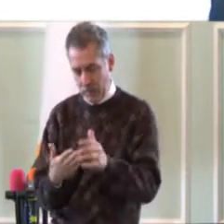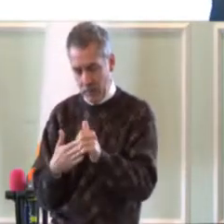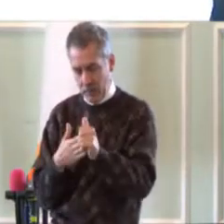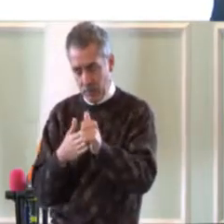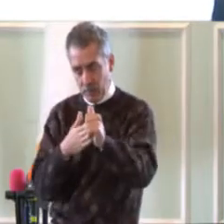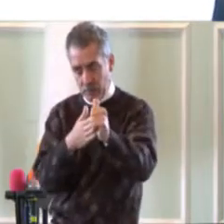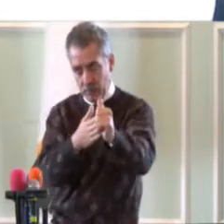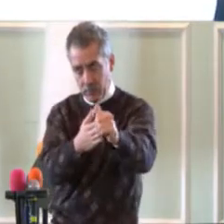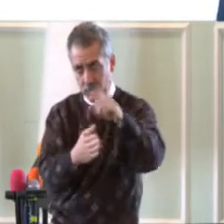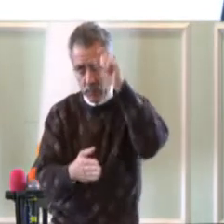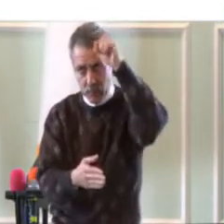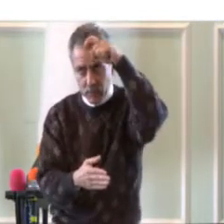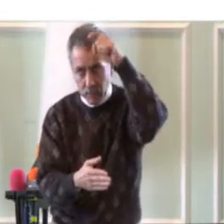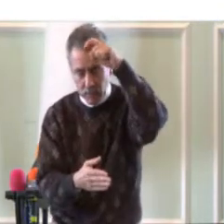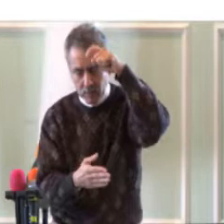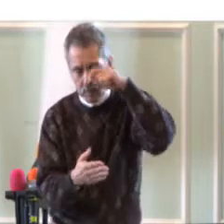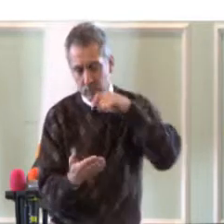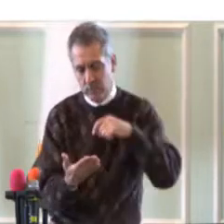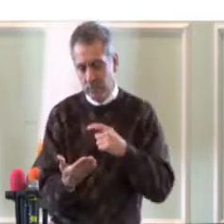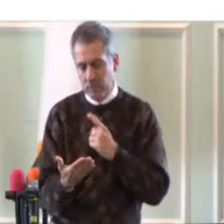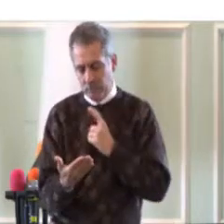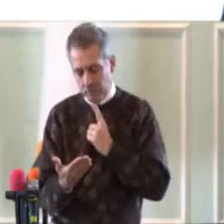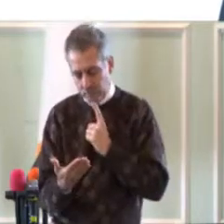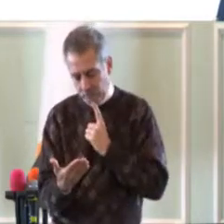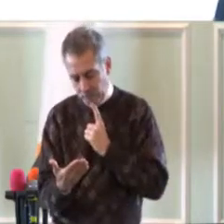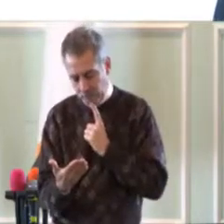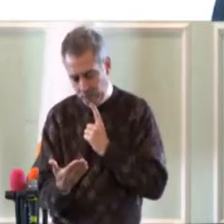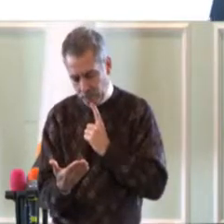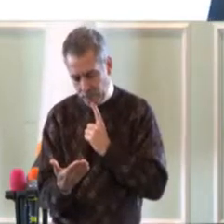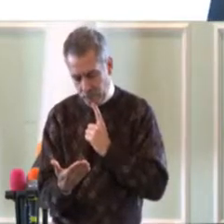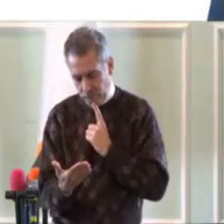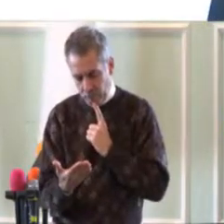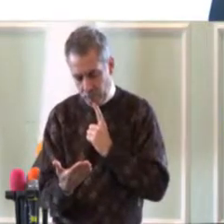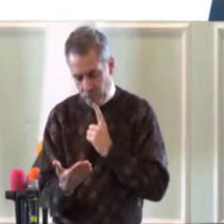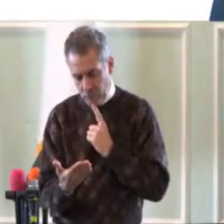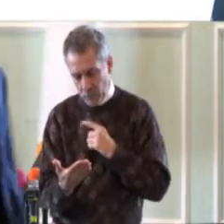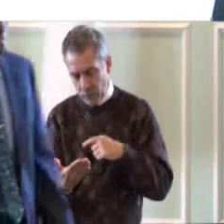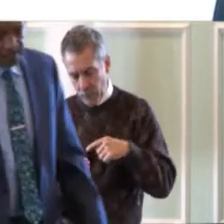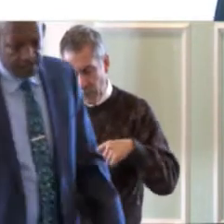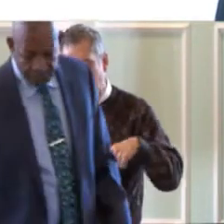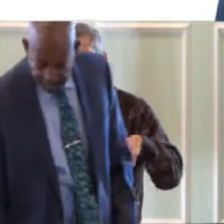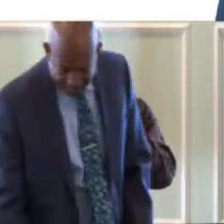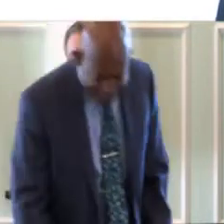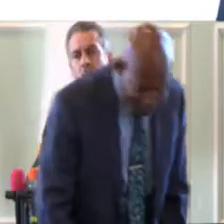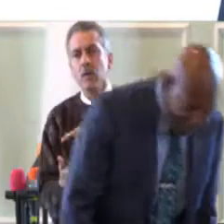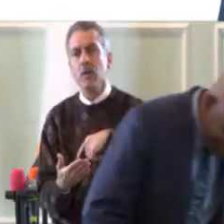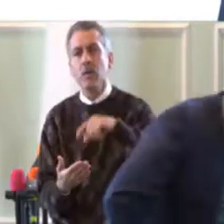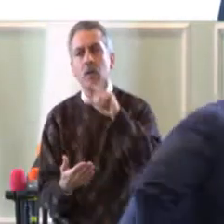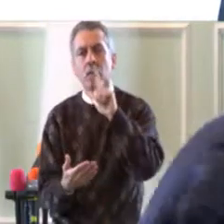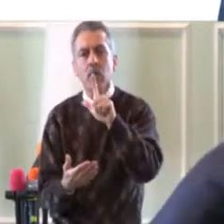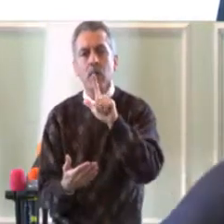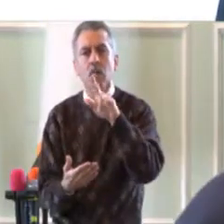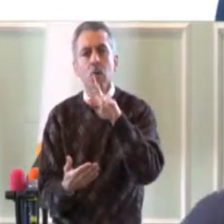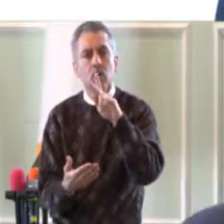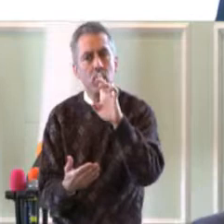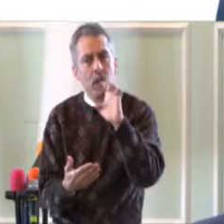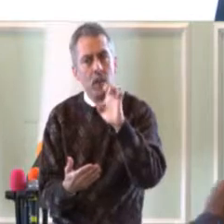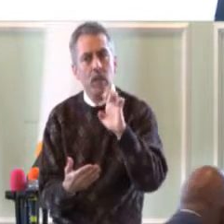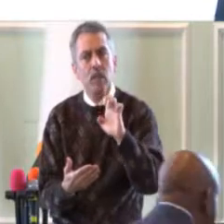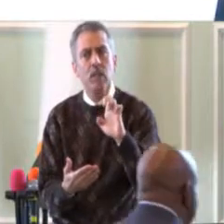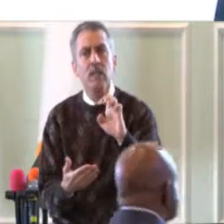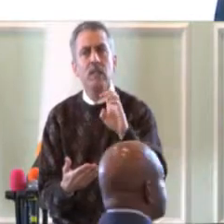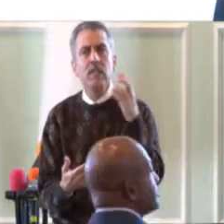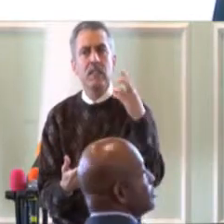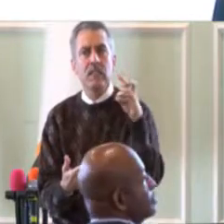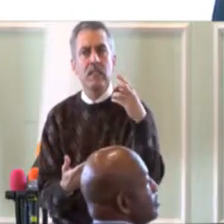across three things. First, I want to read what the conference had for us, taken from Luke 16, 10, and 11. Whoever